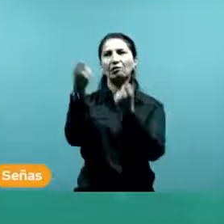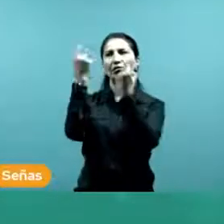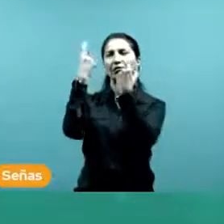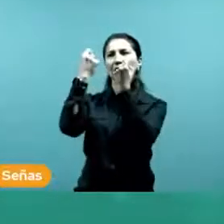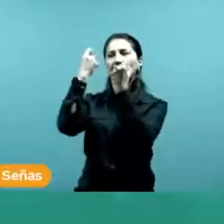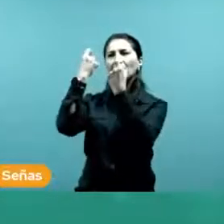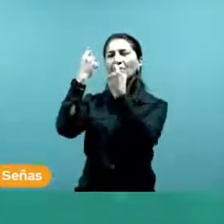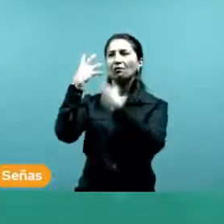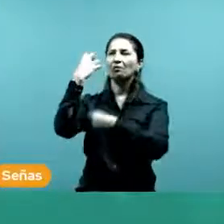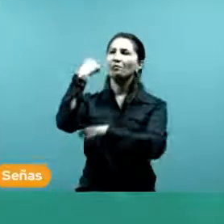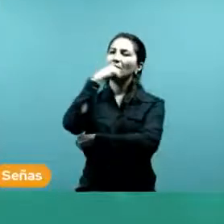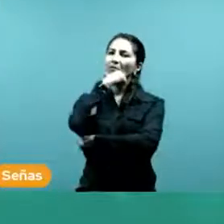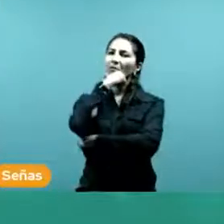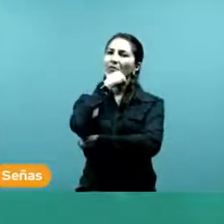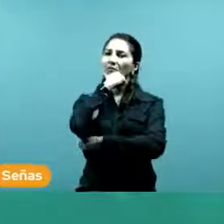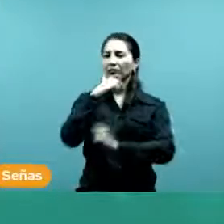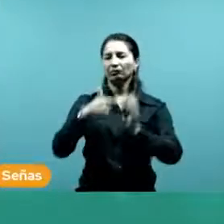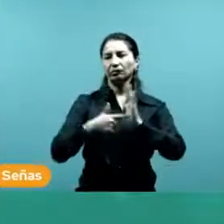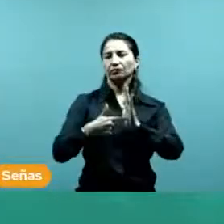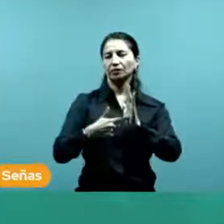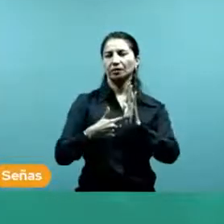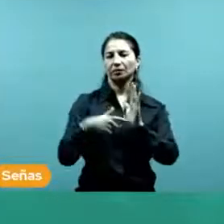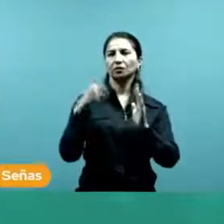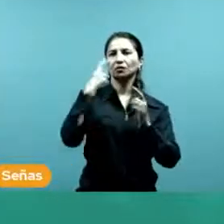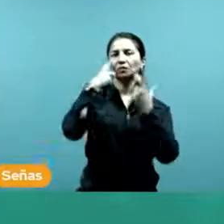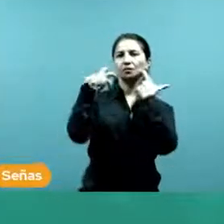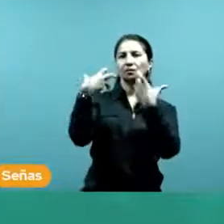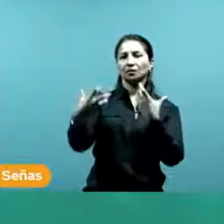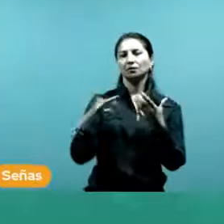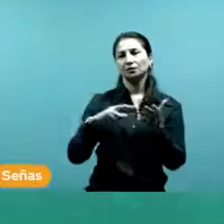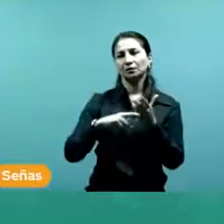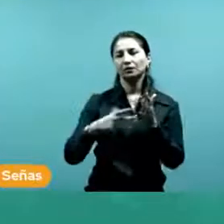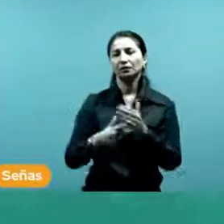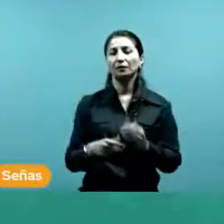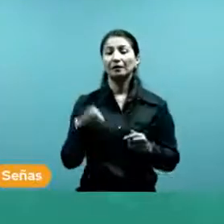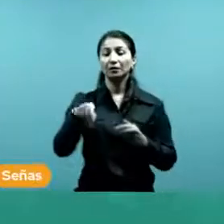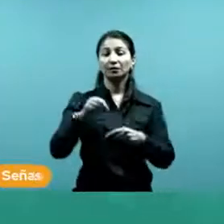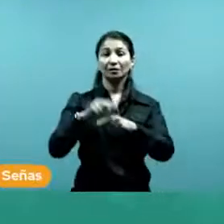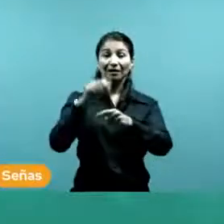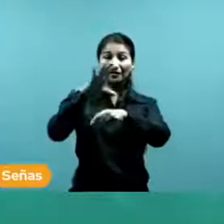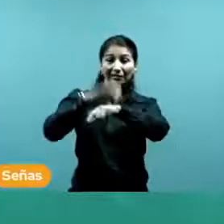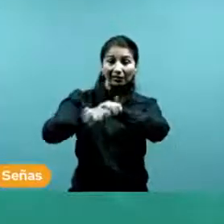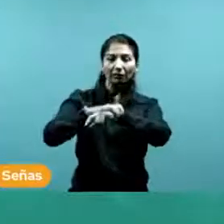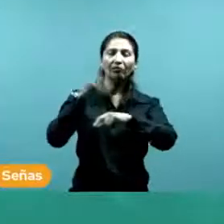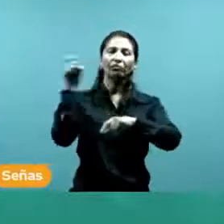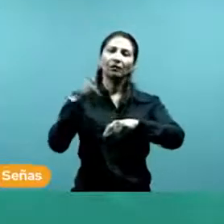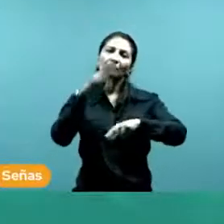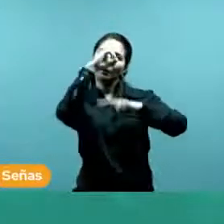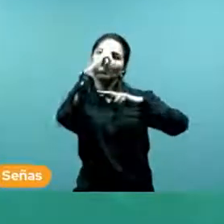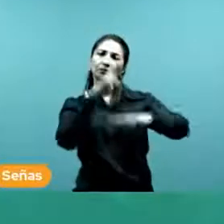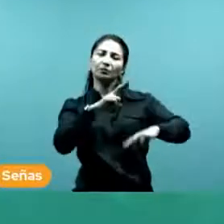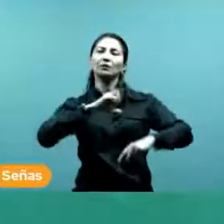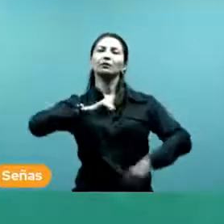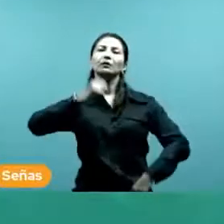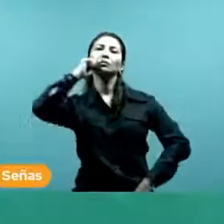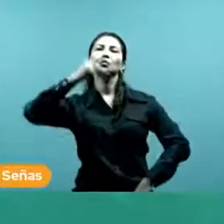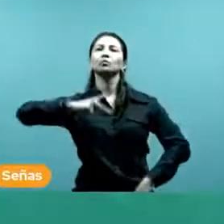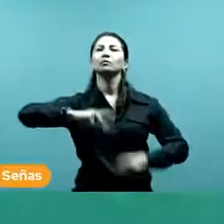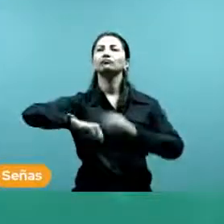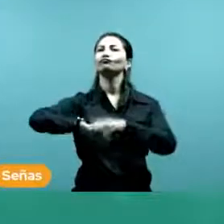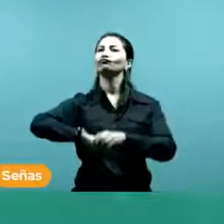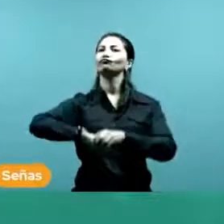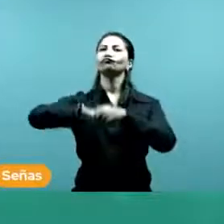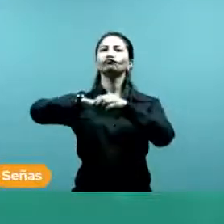penal system must respect the human rights, saber and this que is el something very challenging debe for the profession. Respetar los derechos